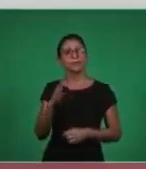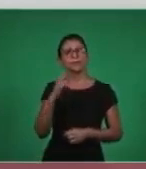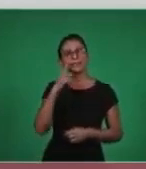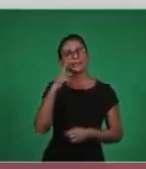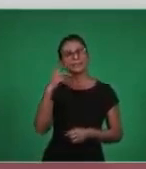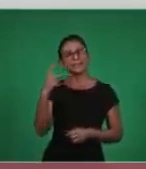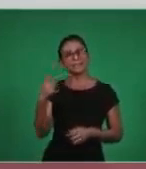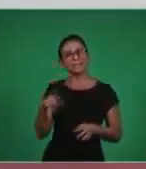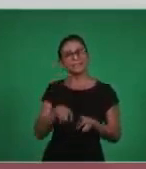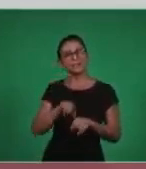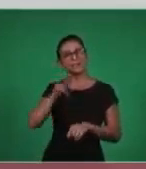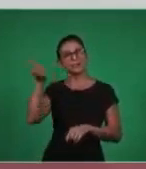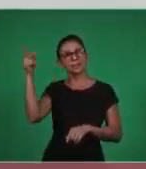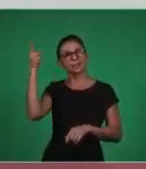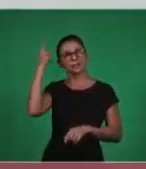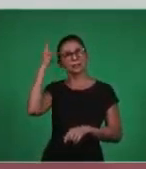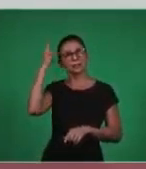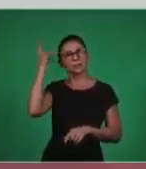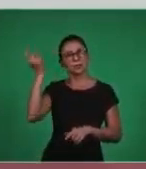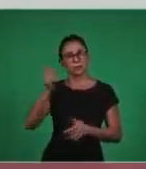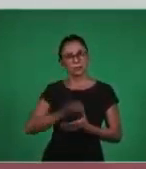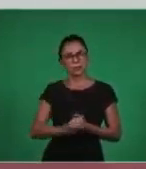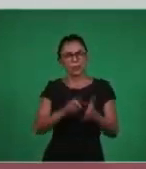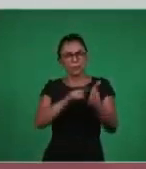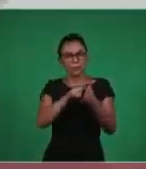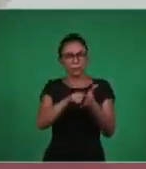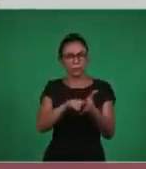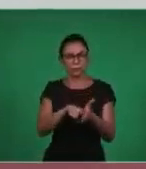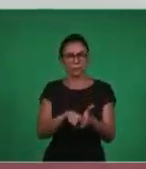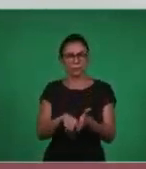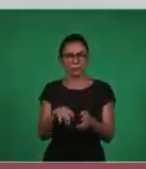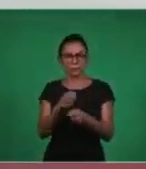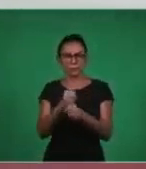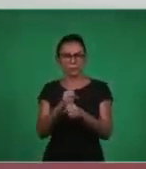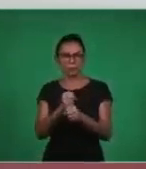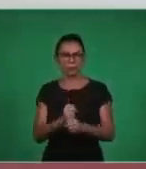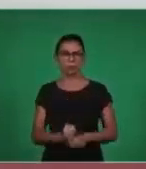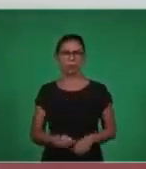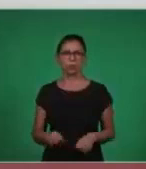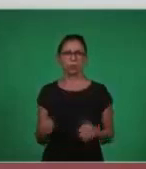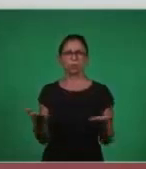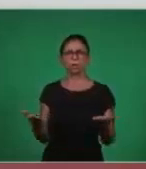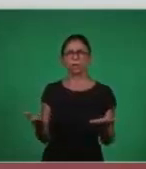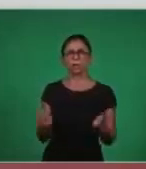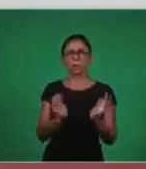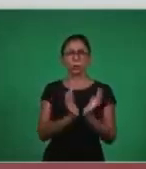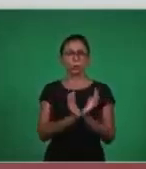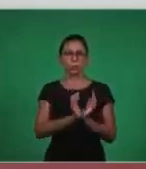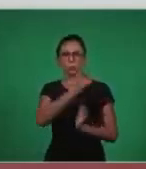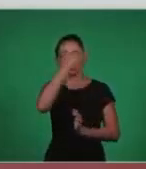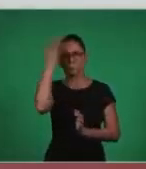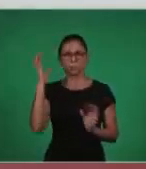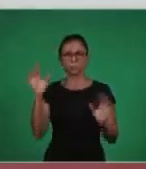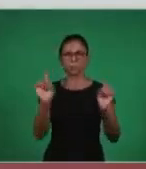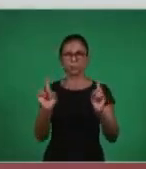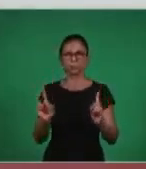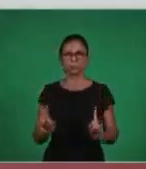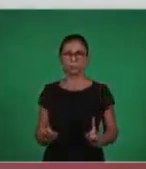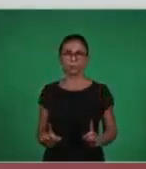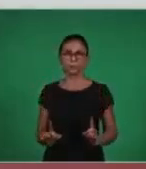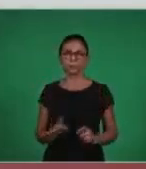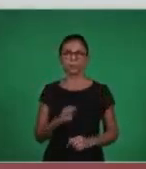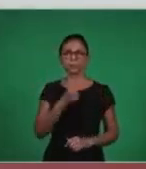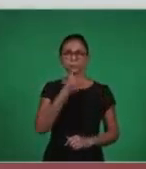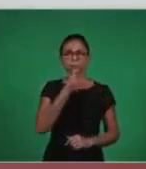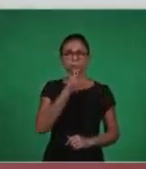an interesting topic from the part of São Paulo. They made a research whenever there was a class of deficient